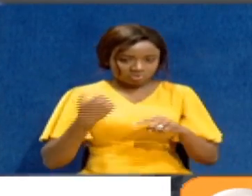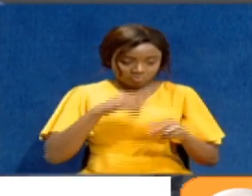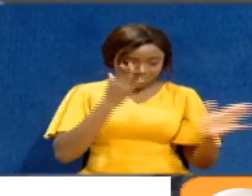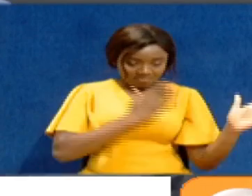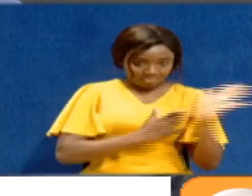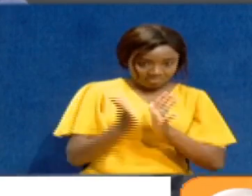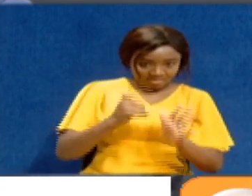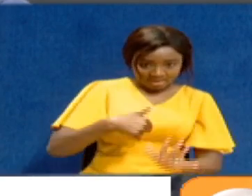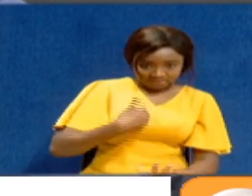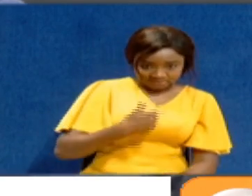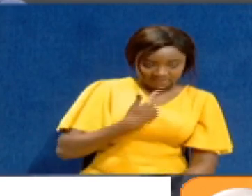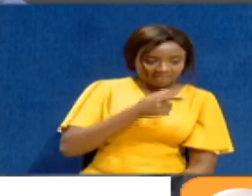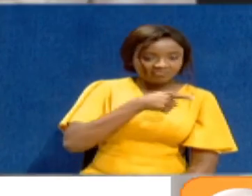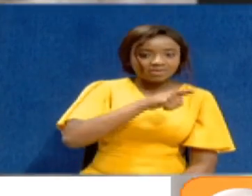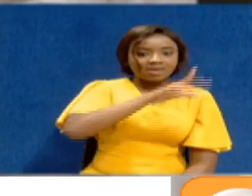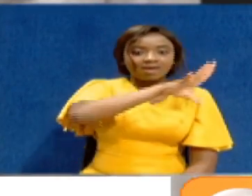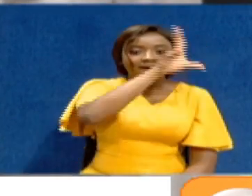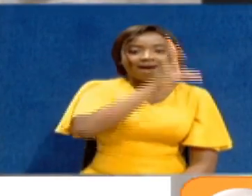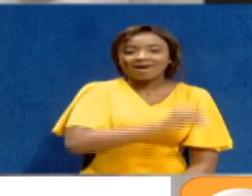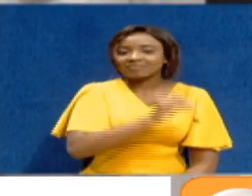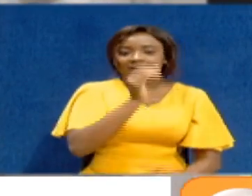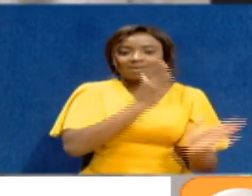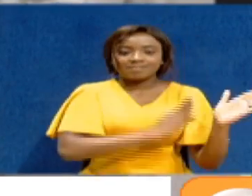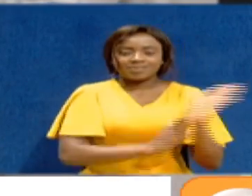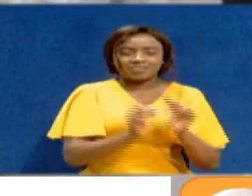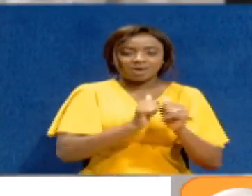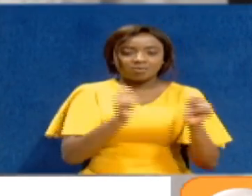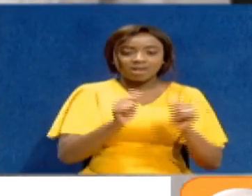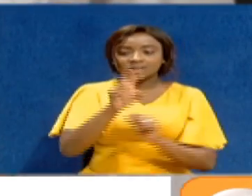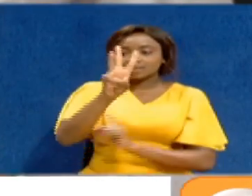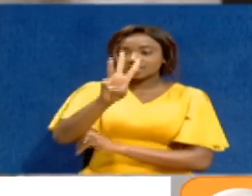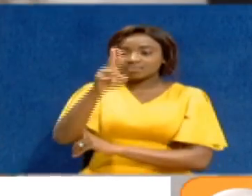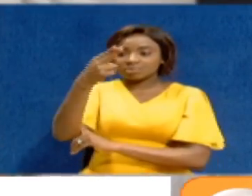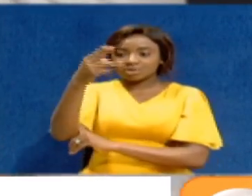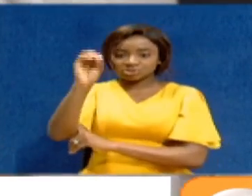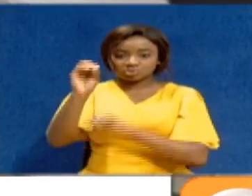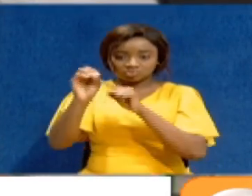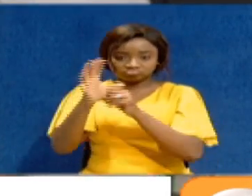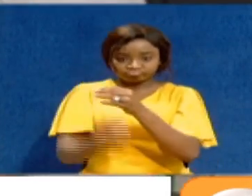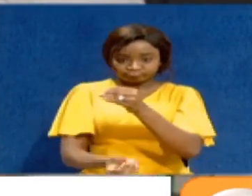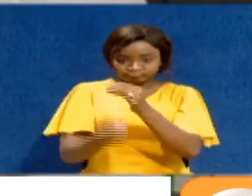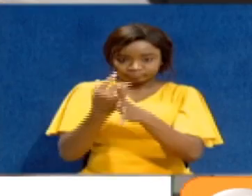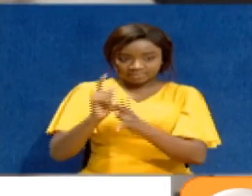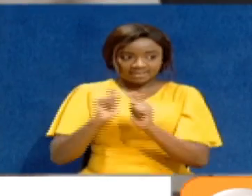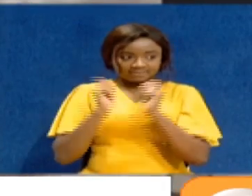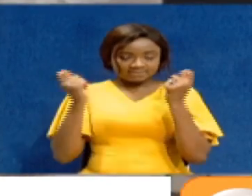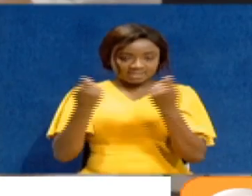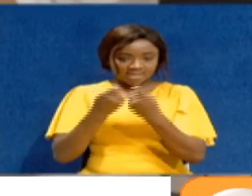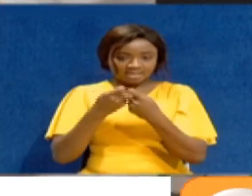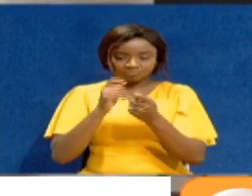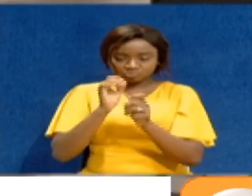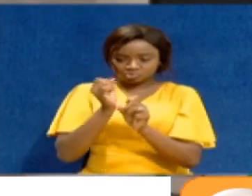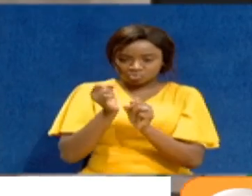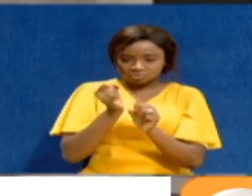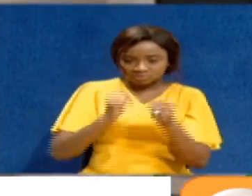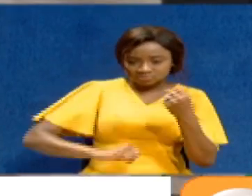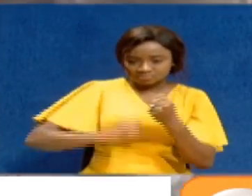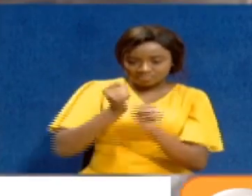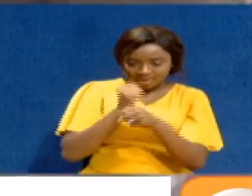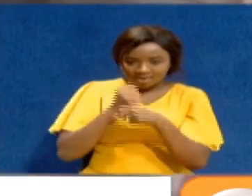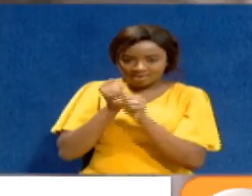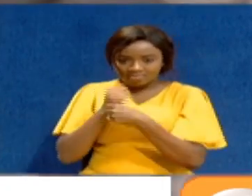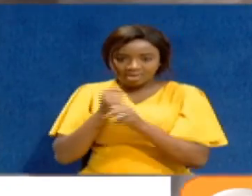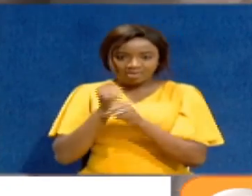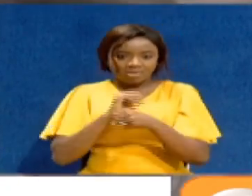capability on our continent. The World Health Organization has set up a COVAX manufacturing task force to boost COVID-19 vaccine